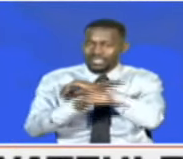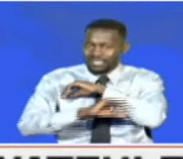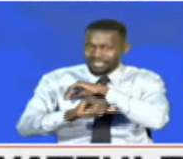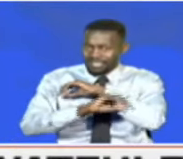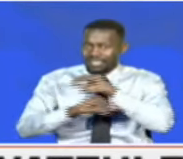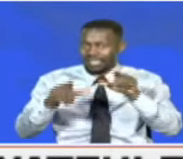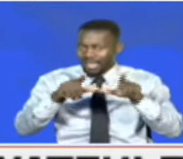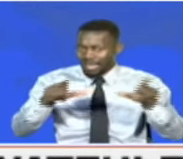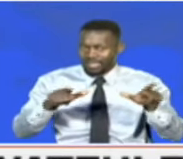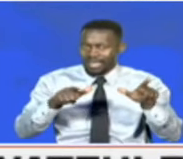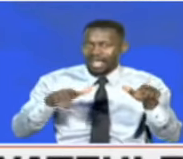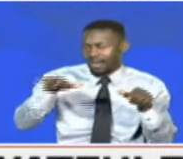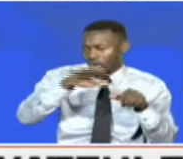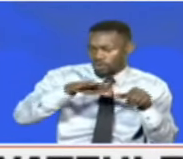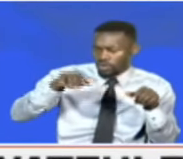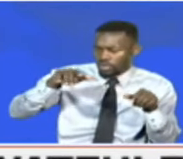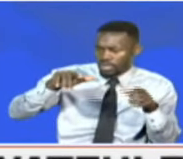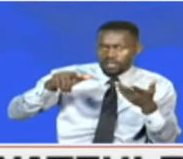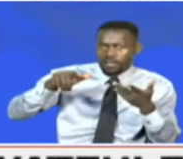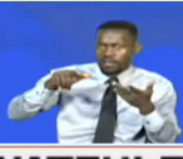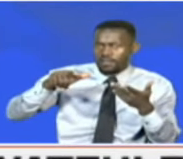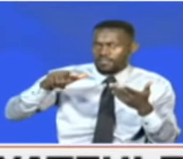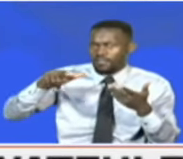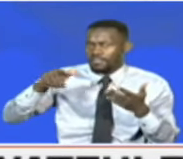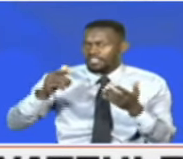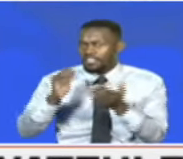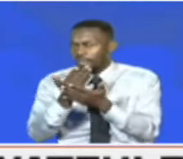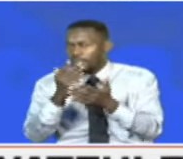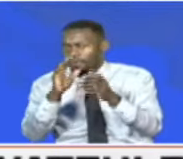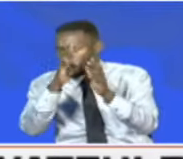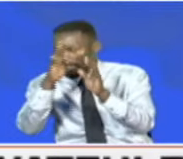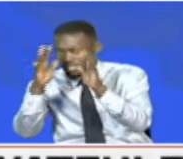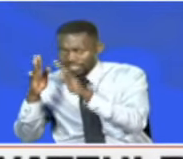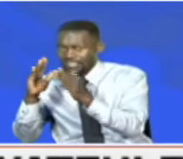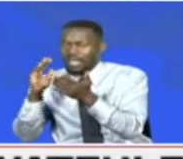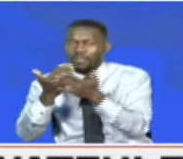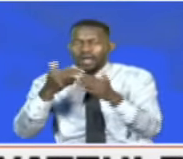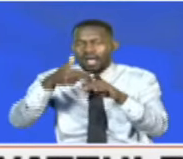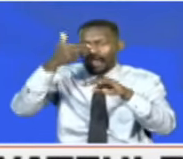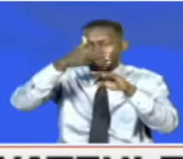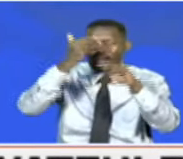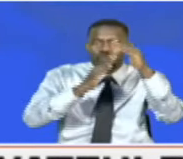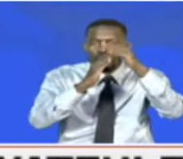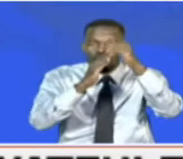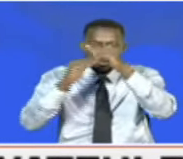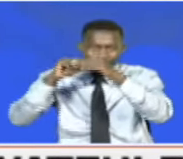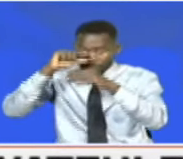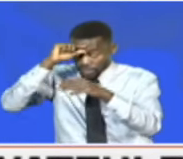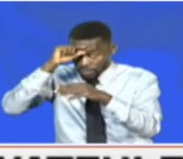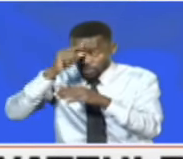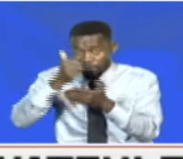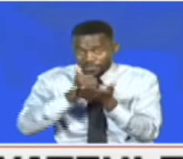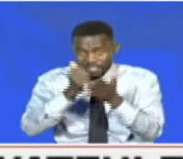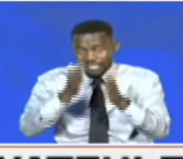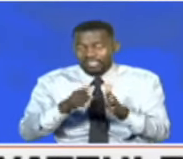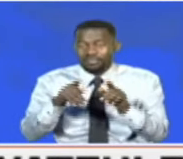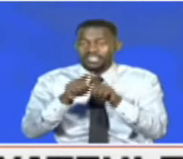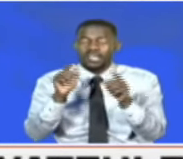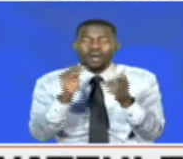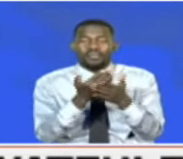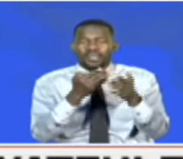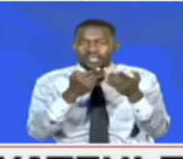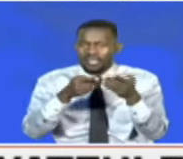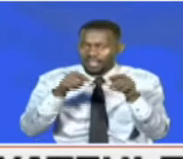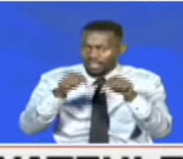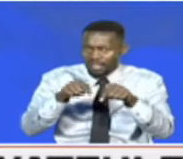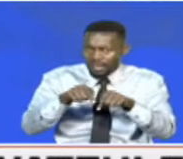Forest, and they are public people, there are some of them in high government offices and others even in parliament. Could he share with